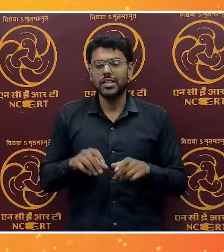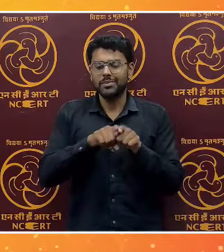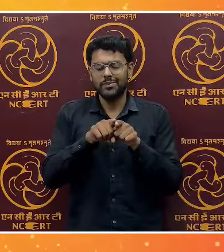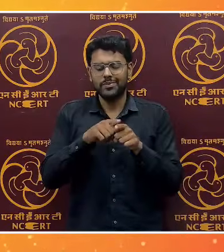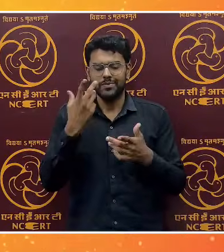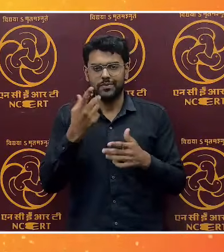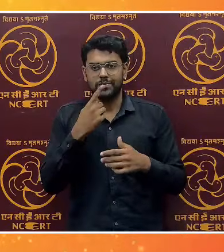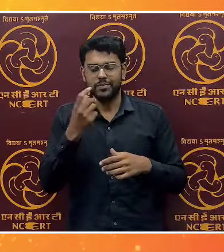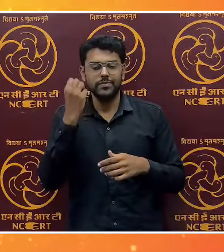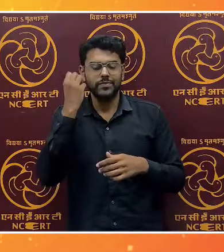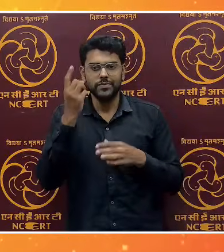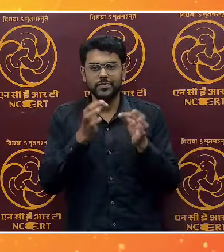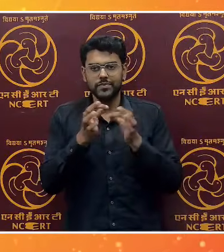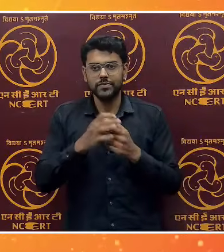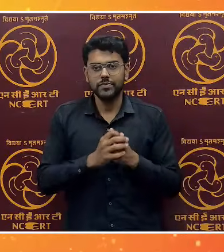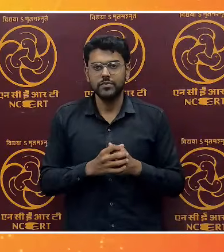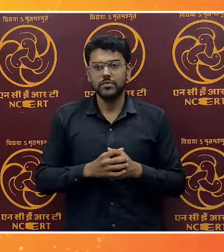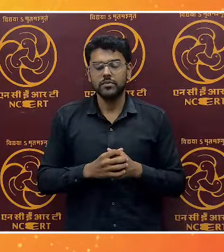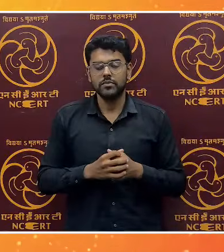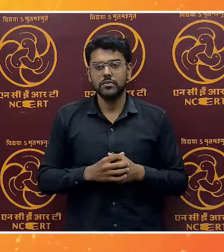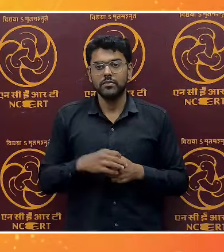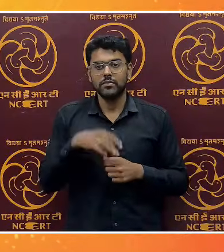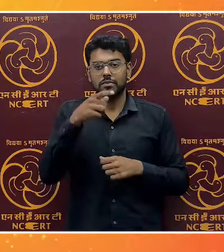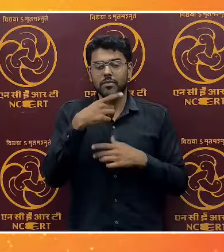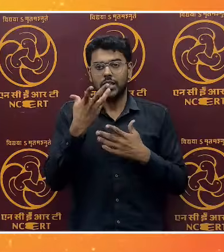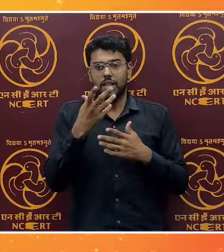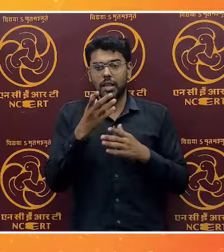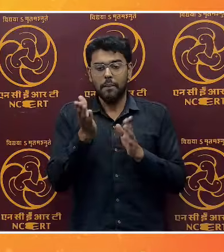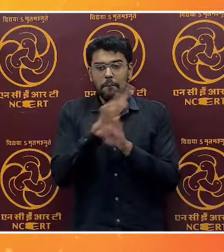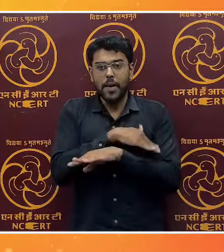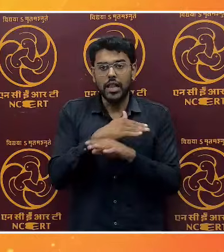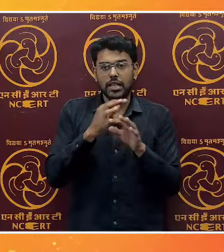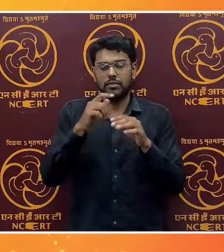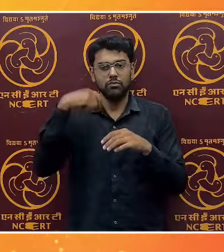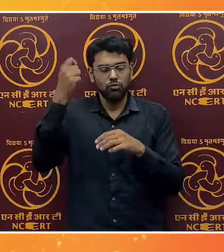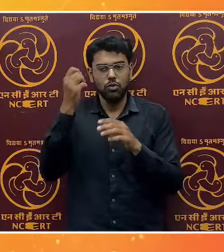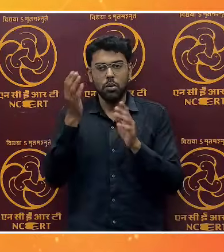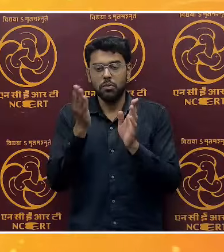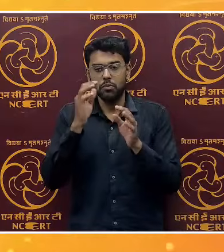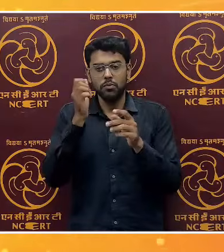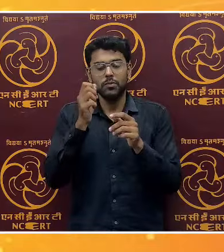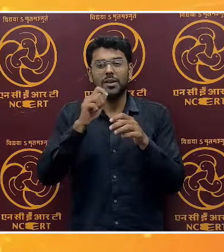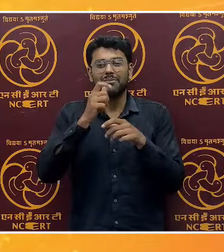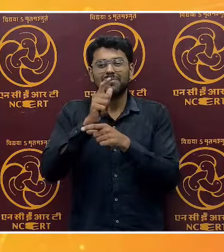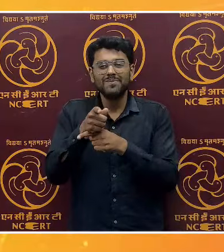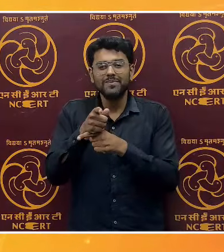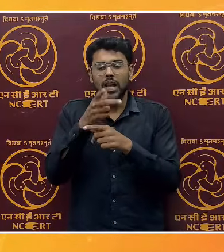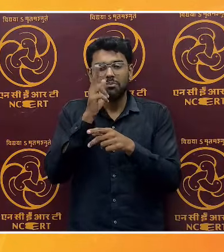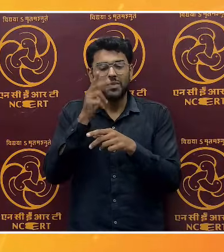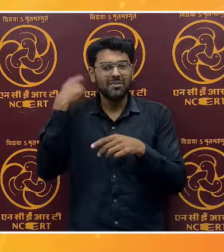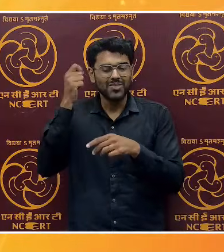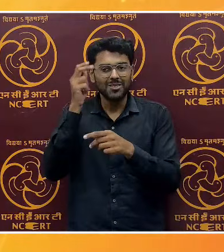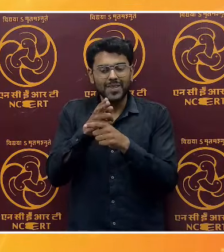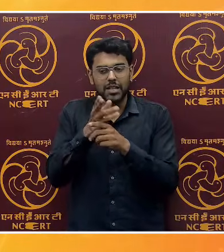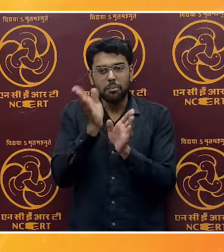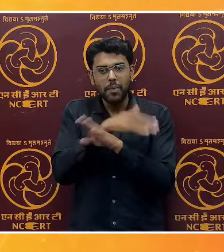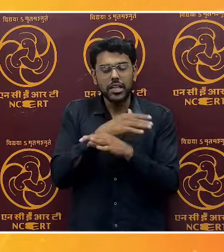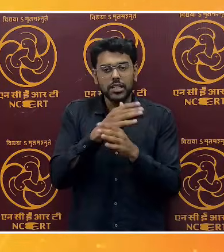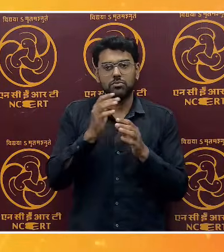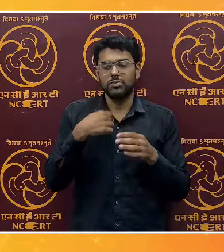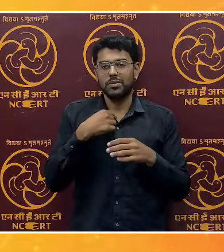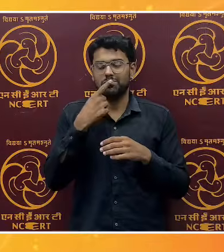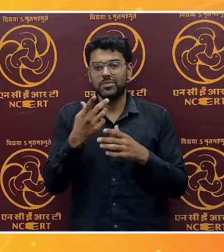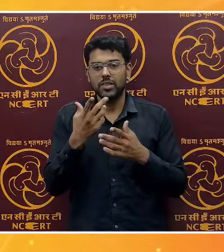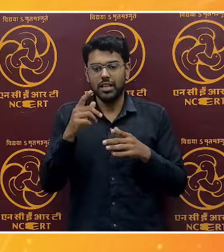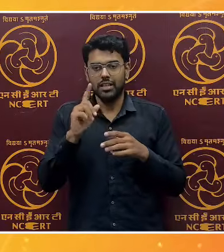it fully. So what's a pre-shoot preparation? So pre-shoot preparation is like, because I told you, you are a one-man army. Like